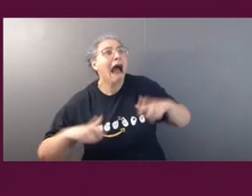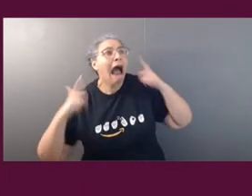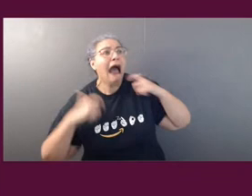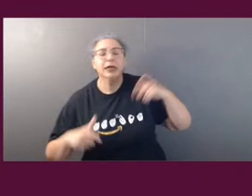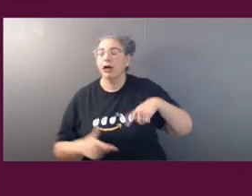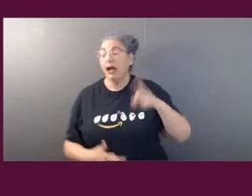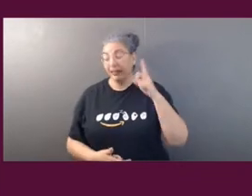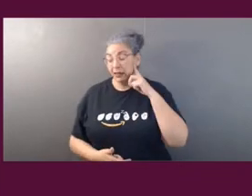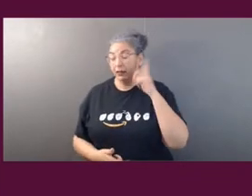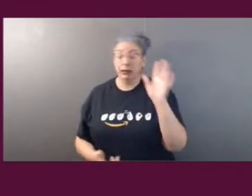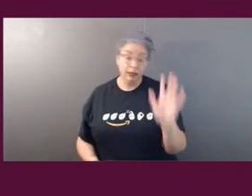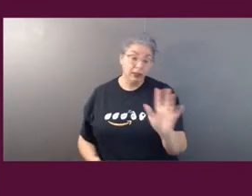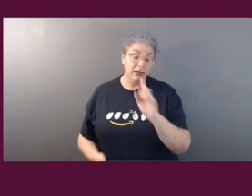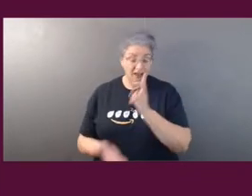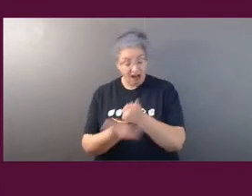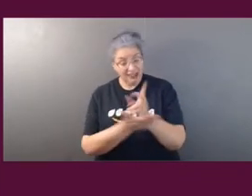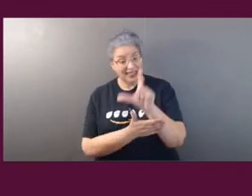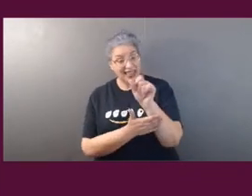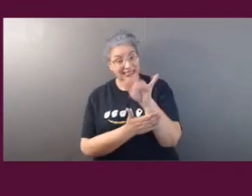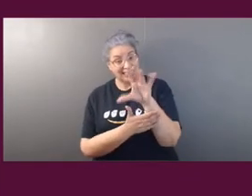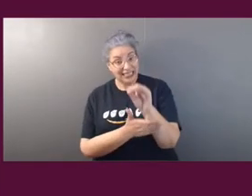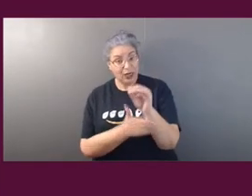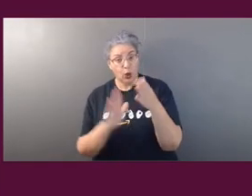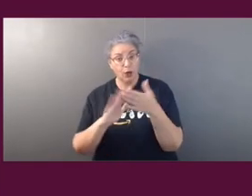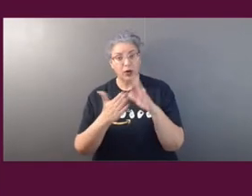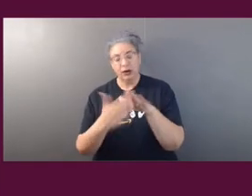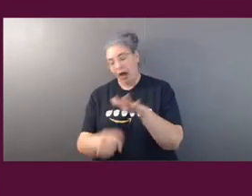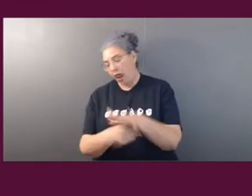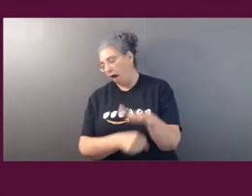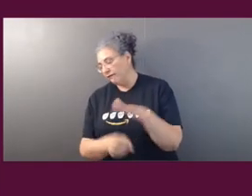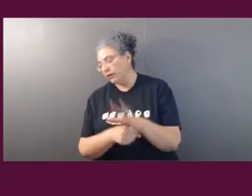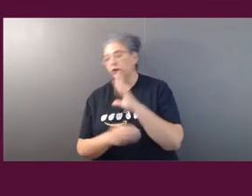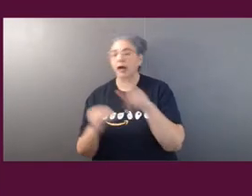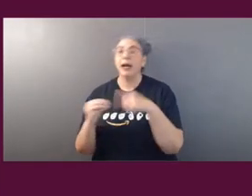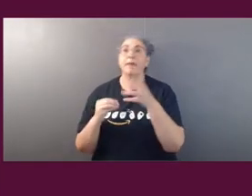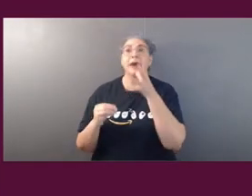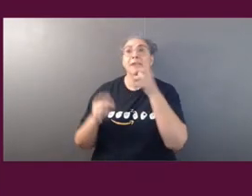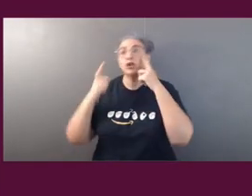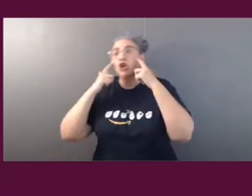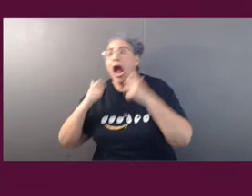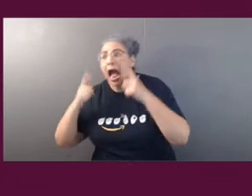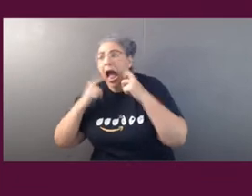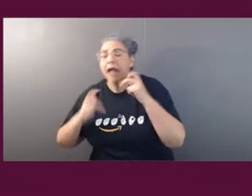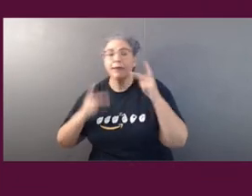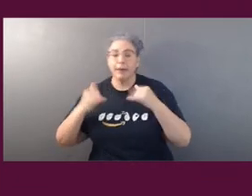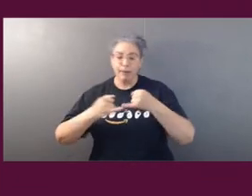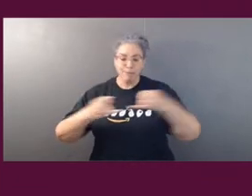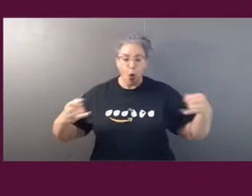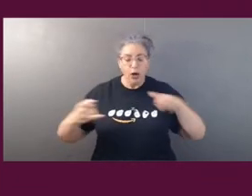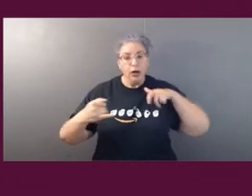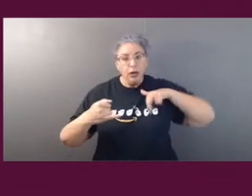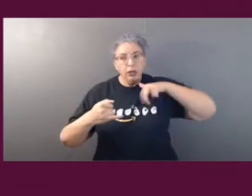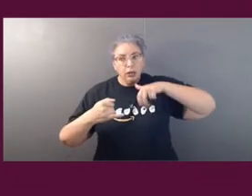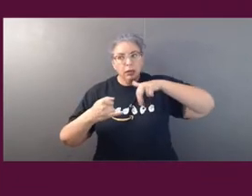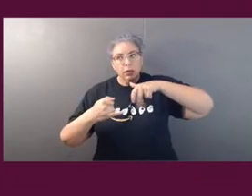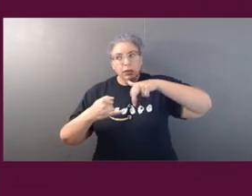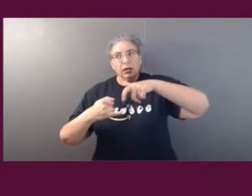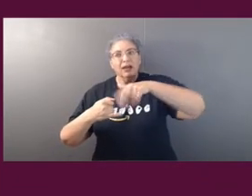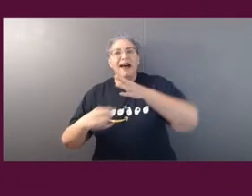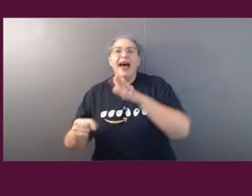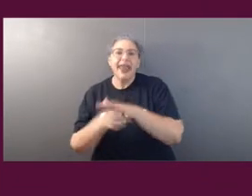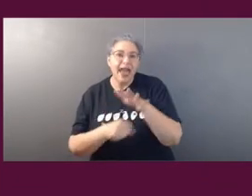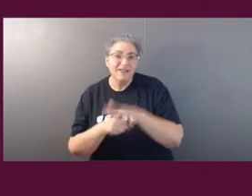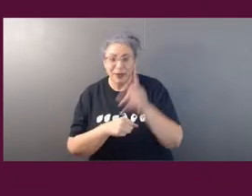weeping. I mean, I think the Latino community is so tired of mothers weeping and border crossings, and that's it. When, you